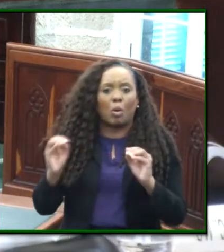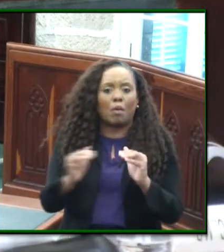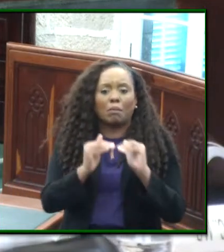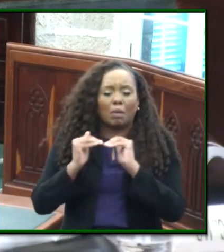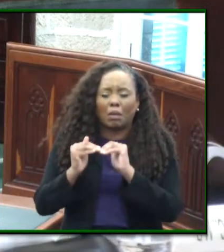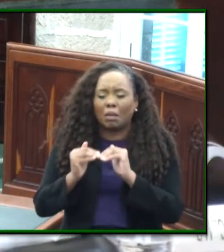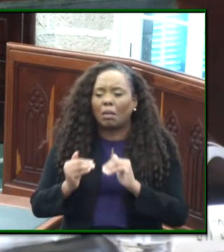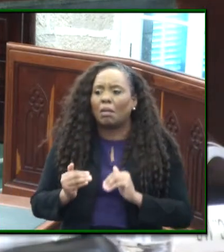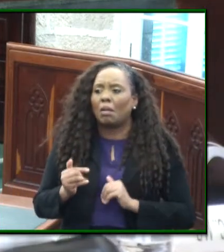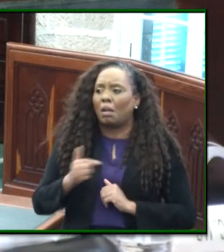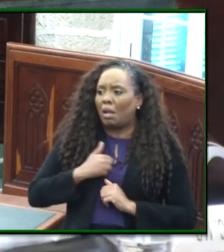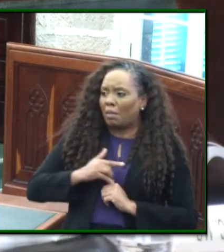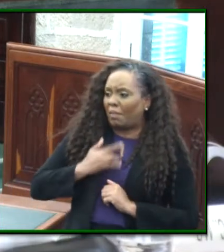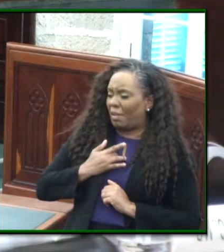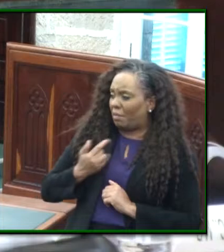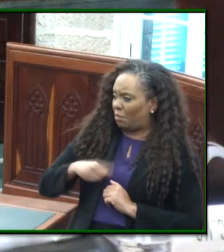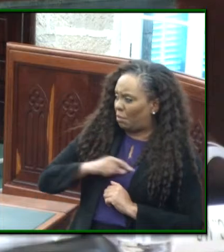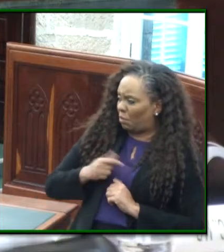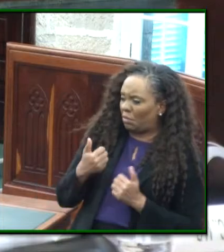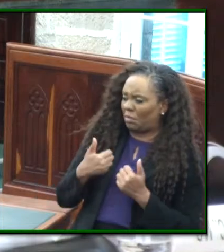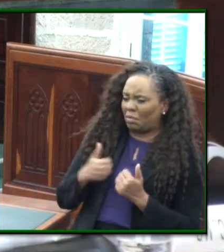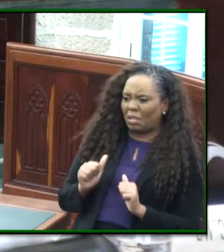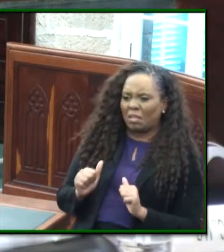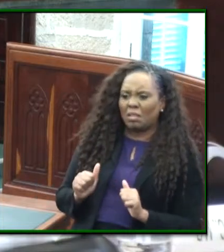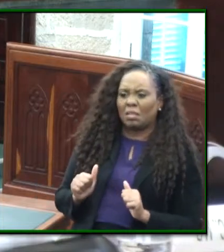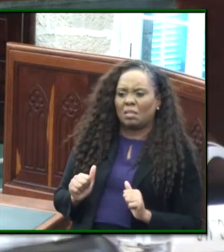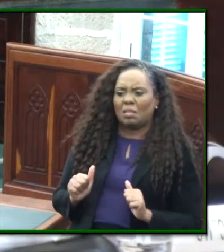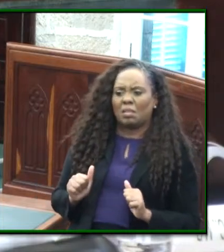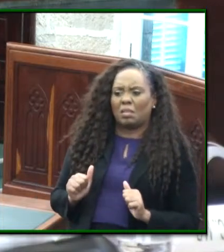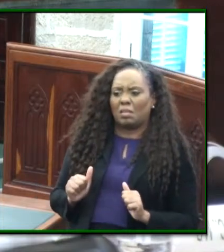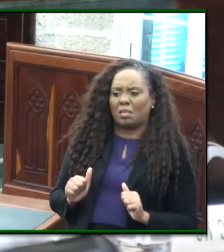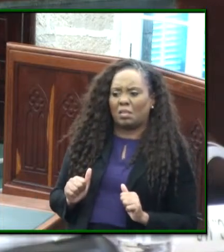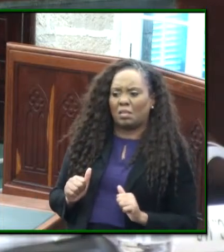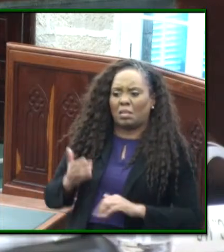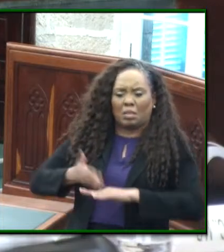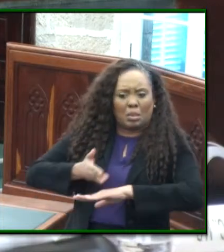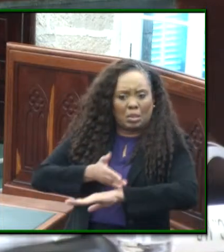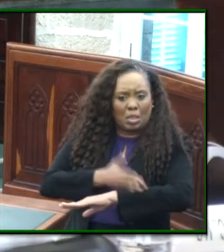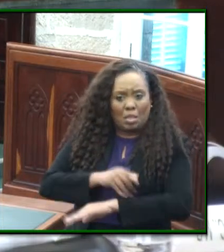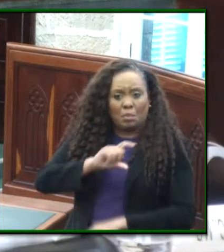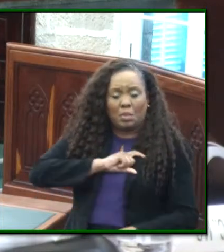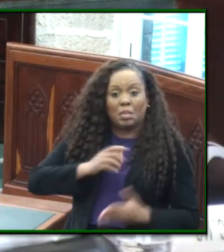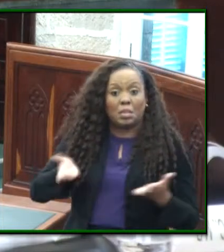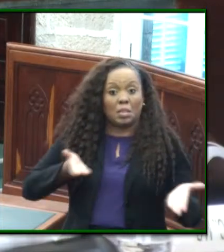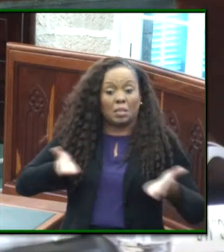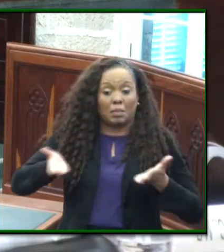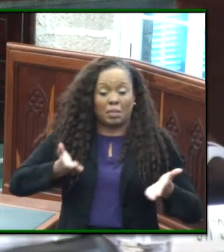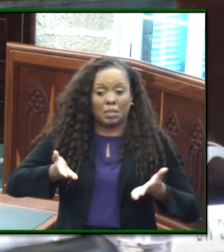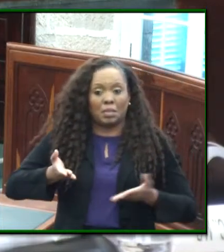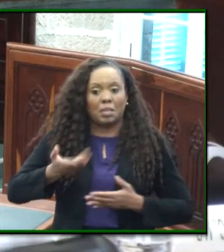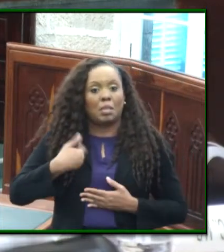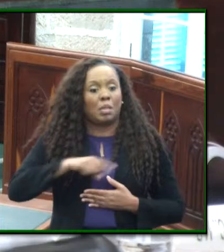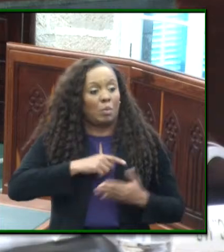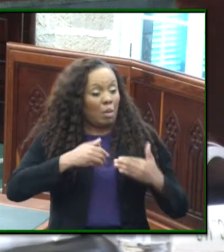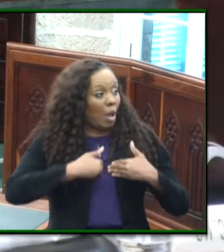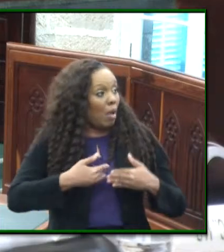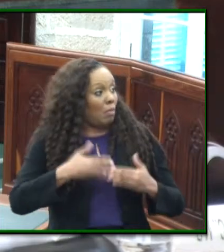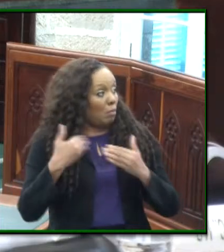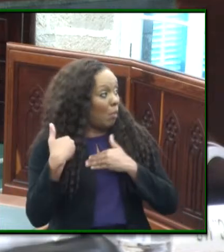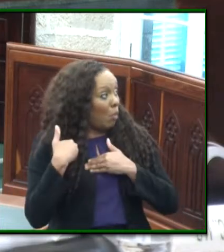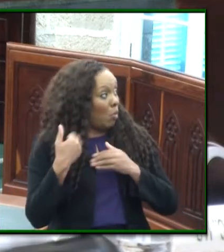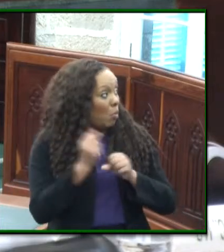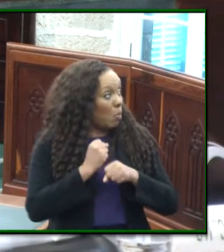that as we try to embolden the police service, we have a responsibility to make sure that we put the